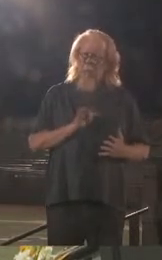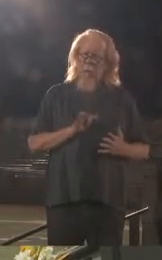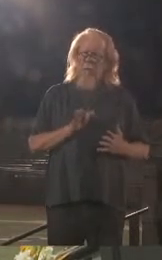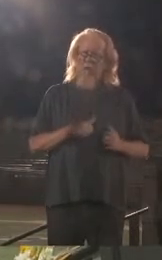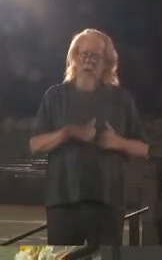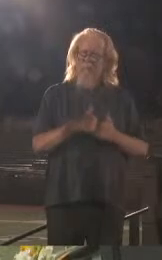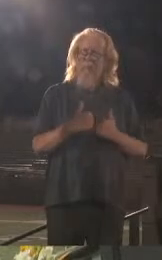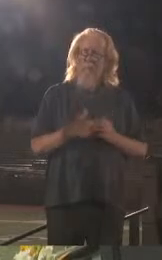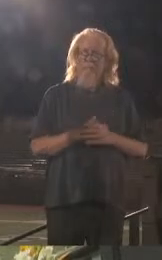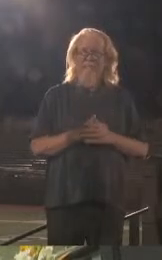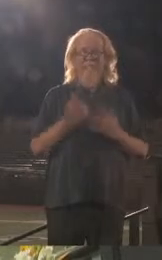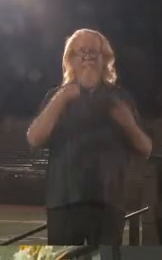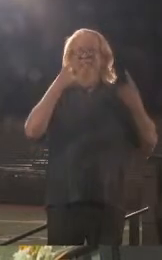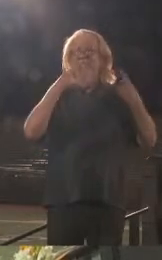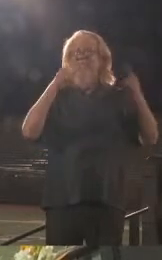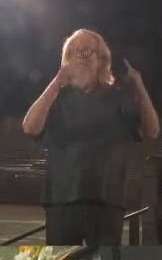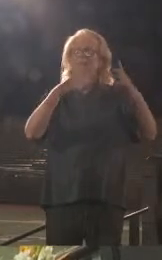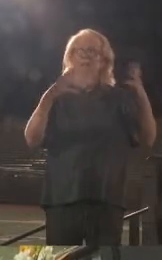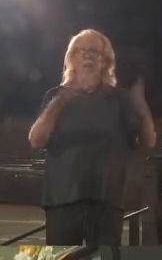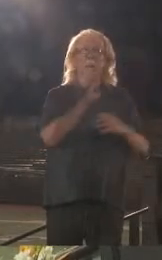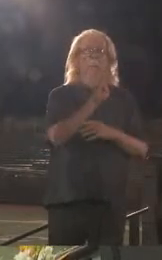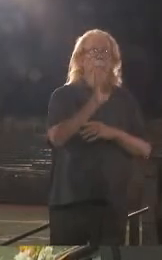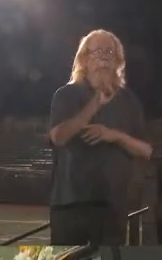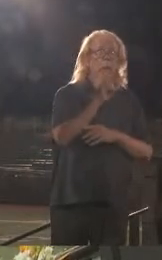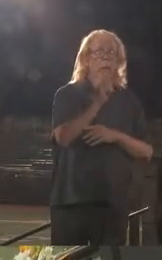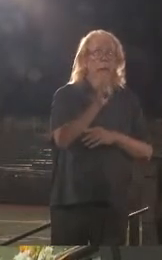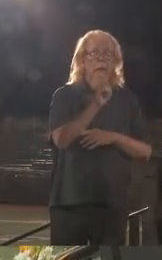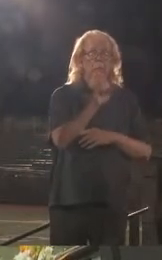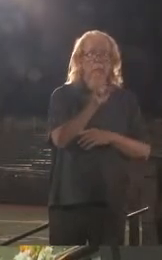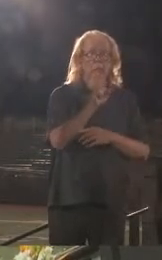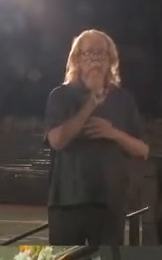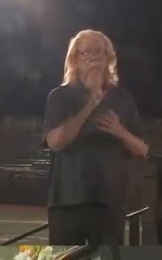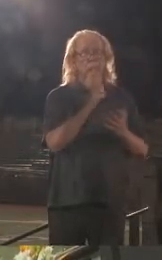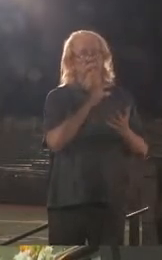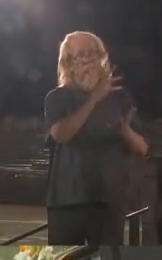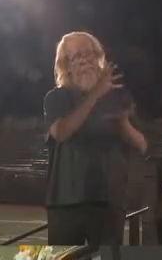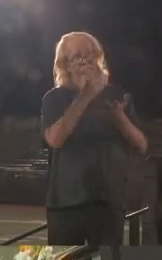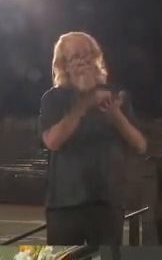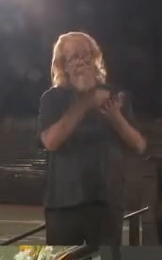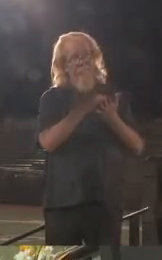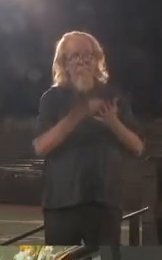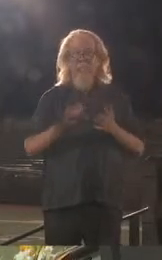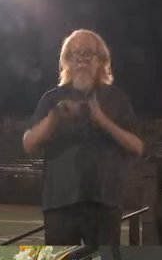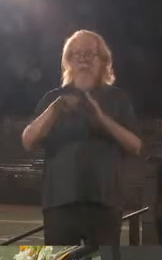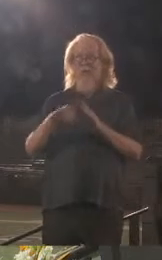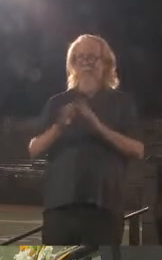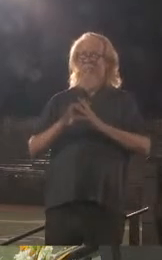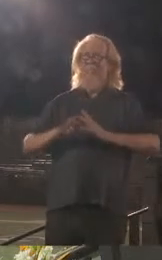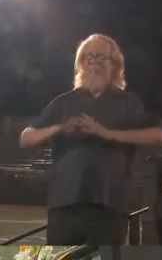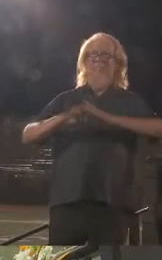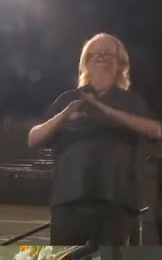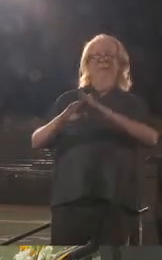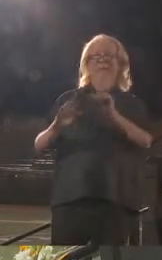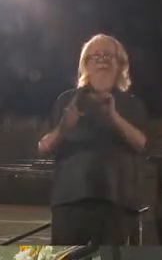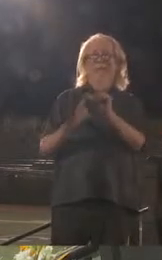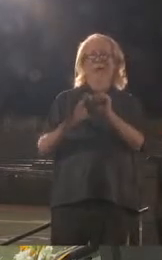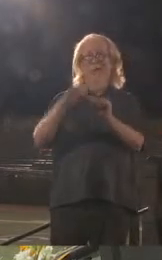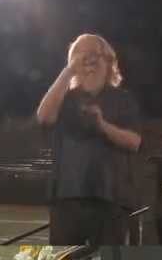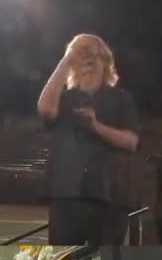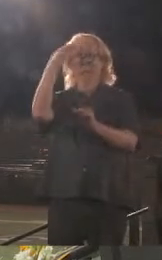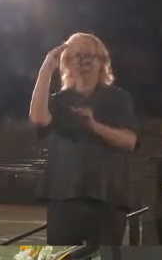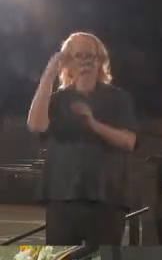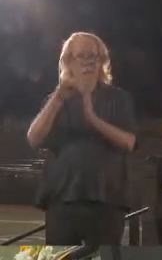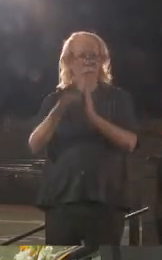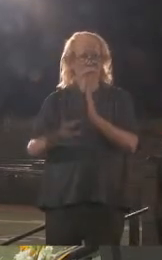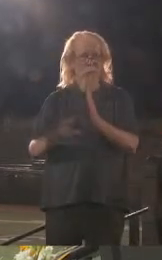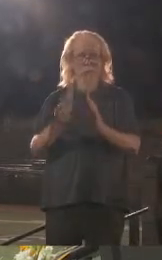accomplished a lot this year, from winning the Bill Gates Scholarship, to starting the first and only Black Student Union, I love you guys so much, to standing